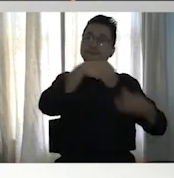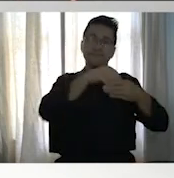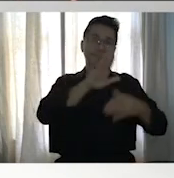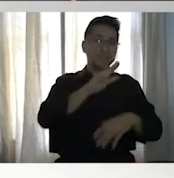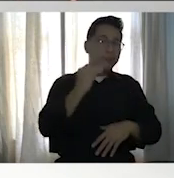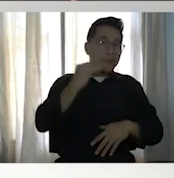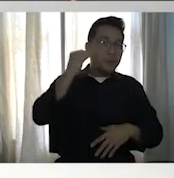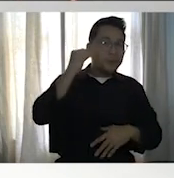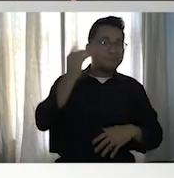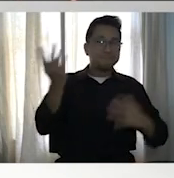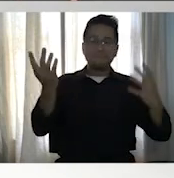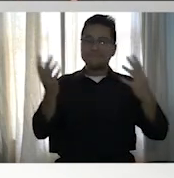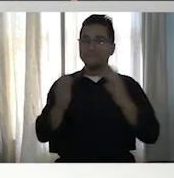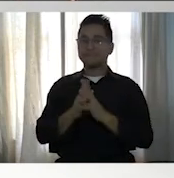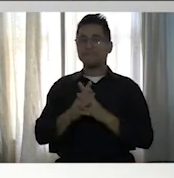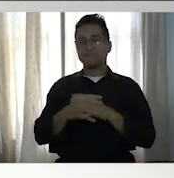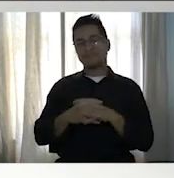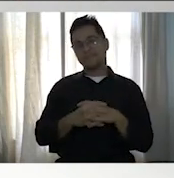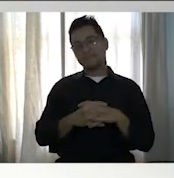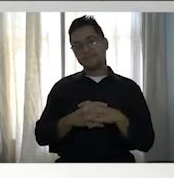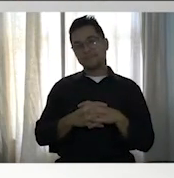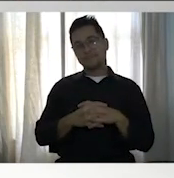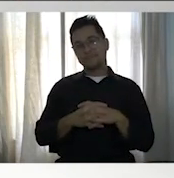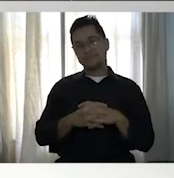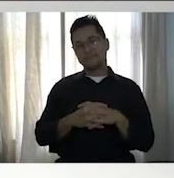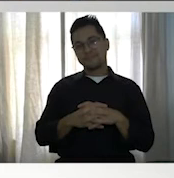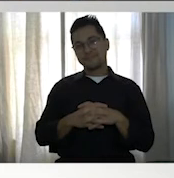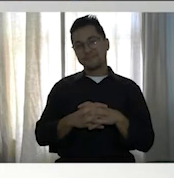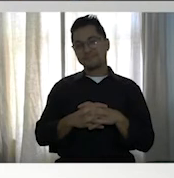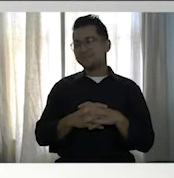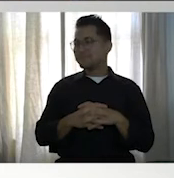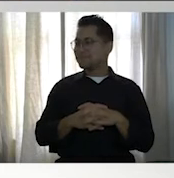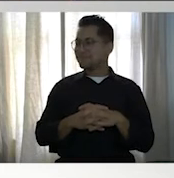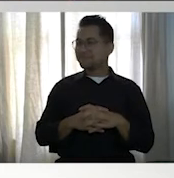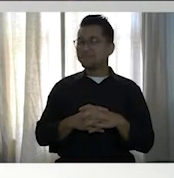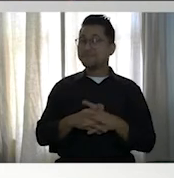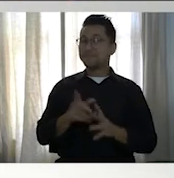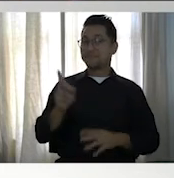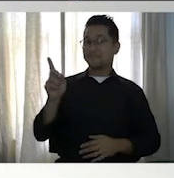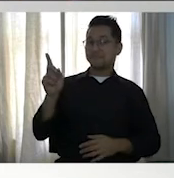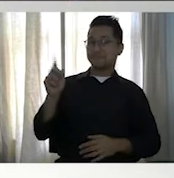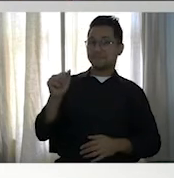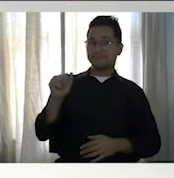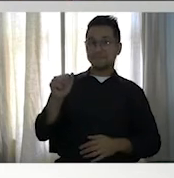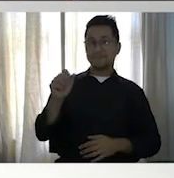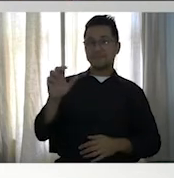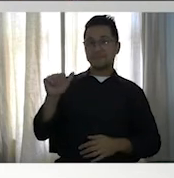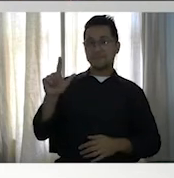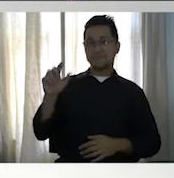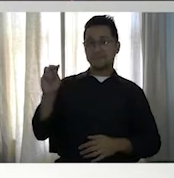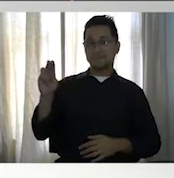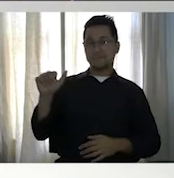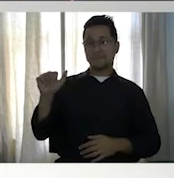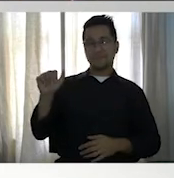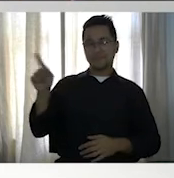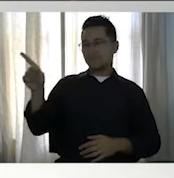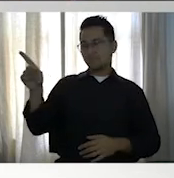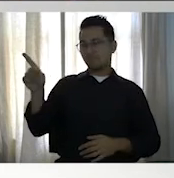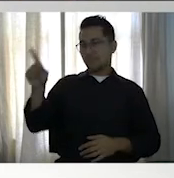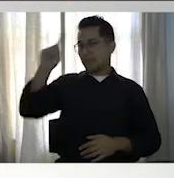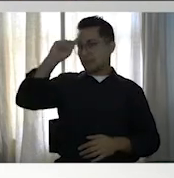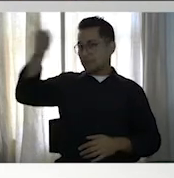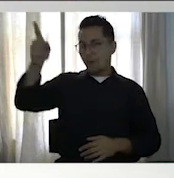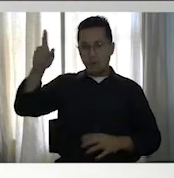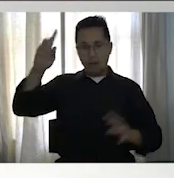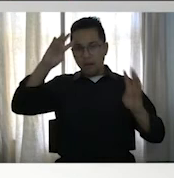could just have, now you can, would you turn it? Yeah. So this is Alana's ingenious invention.